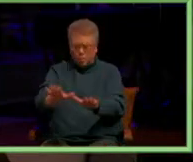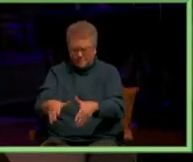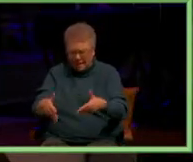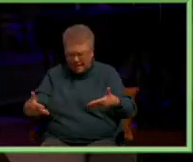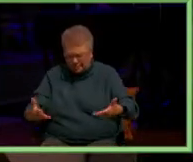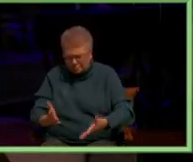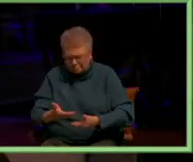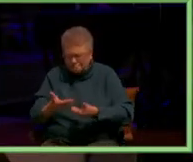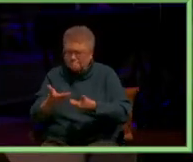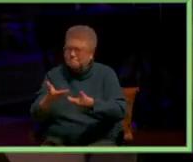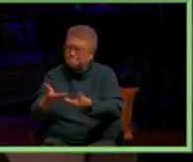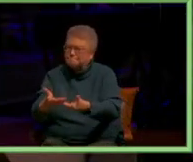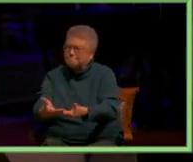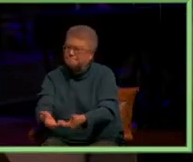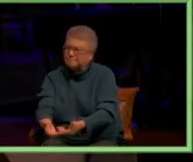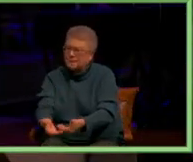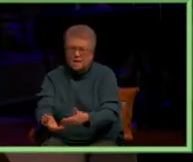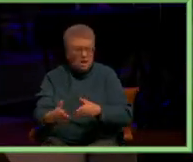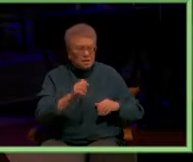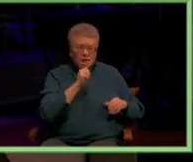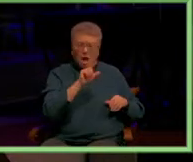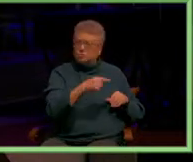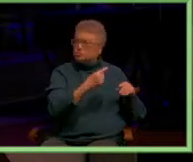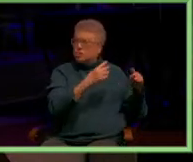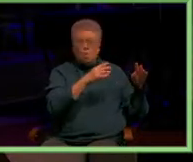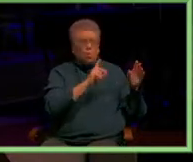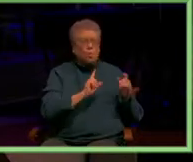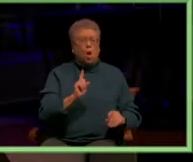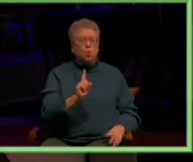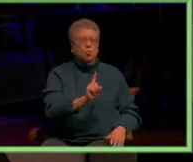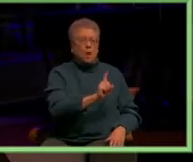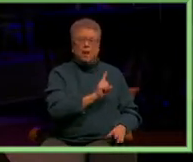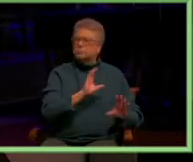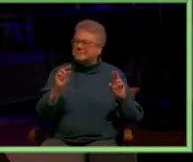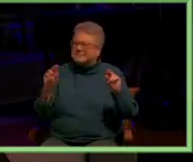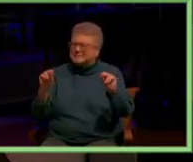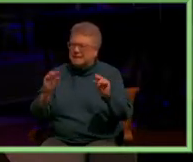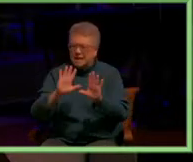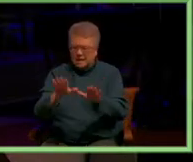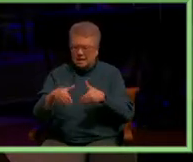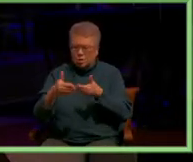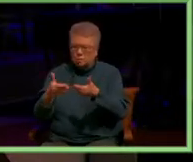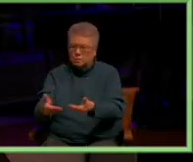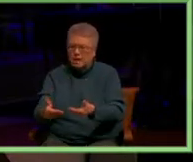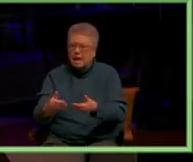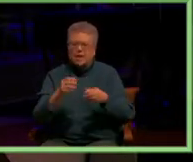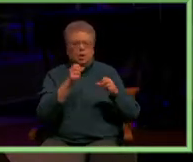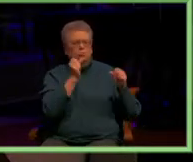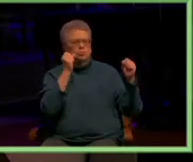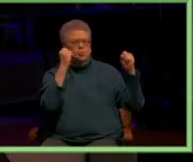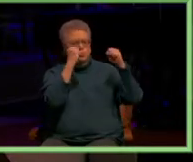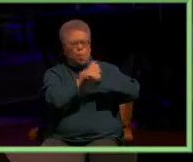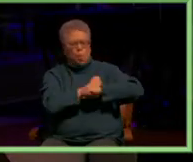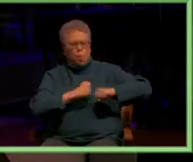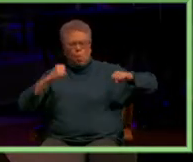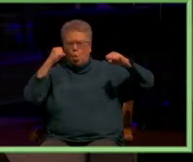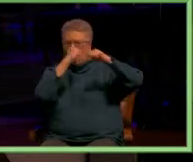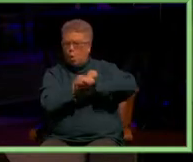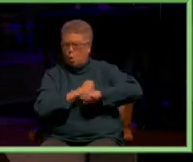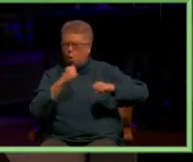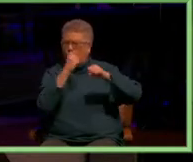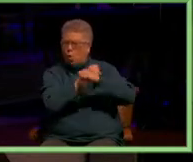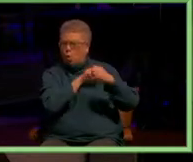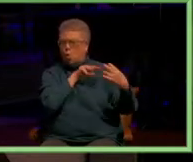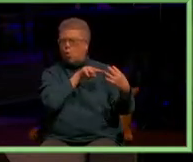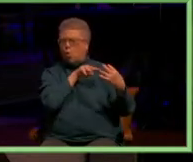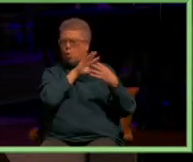And he doesn't just enter the battlefield and walk around. He enters the battlefield and goes to war. But notice the beauty of